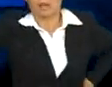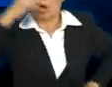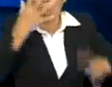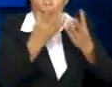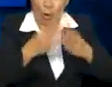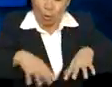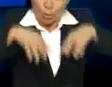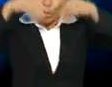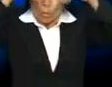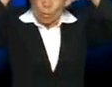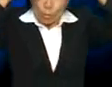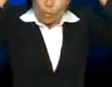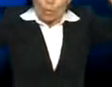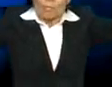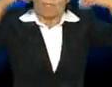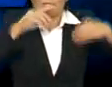towel absorbed sweat.